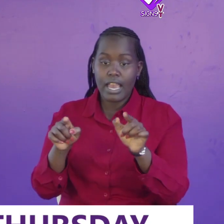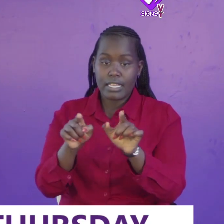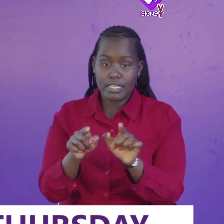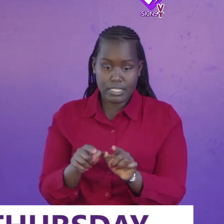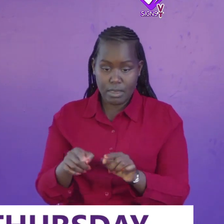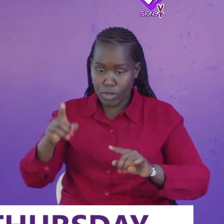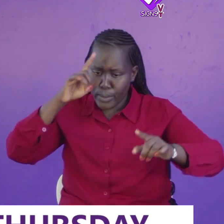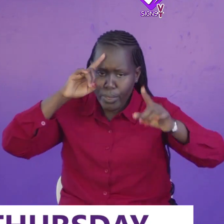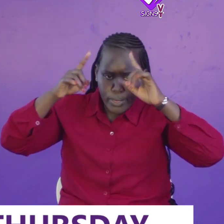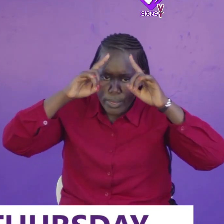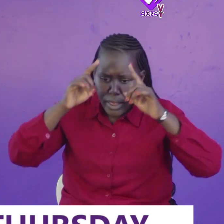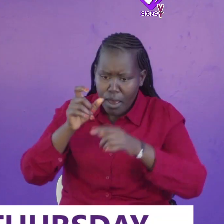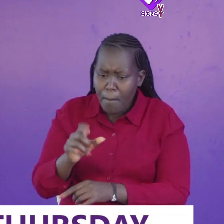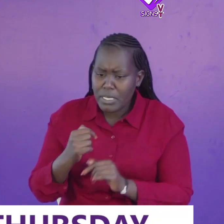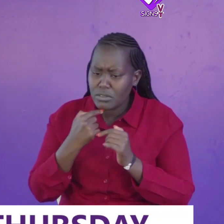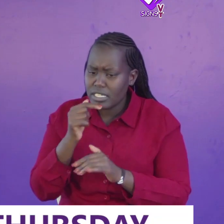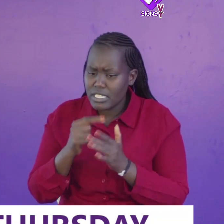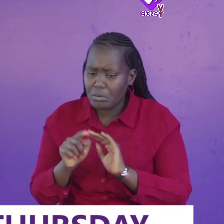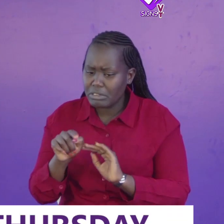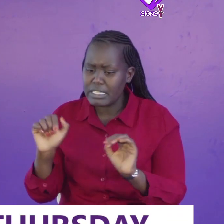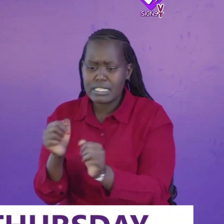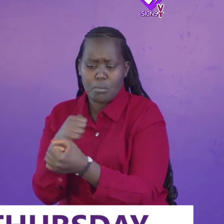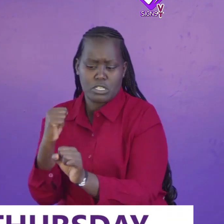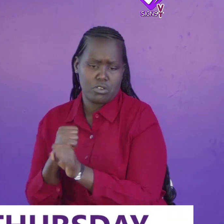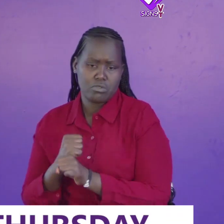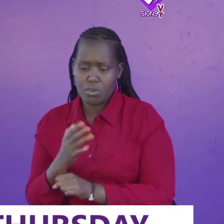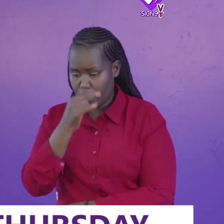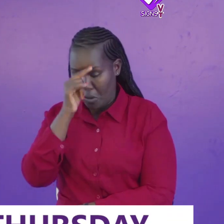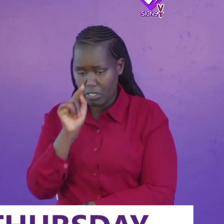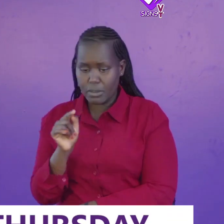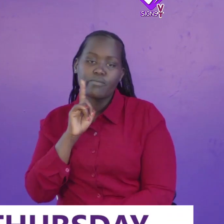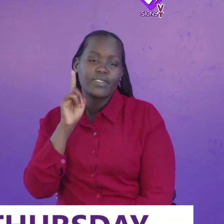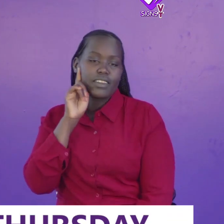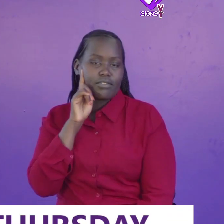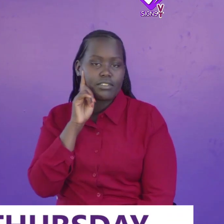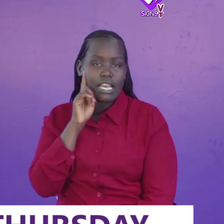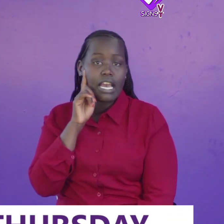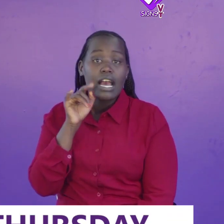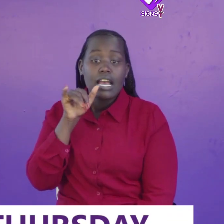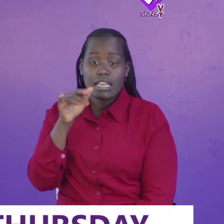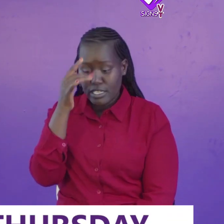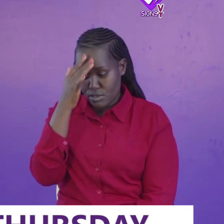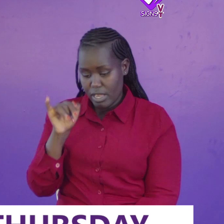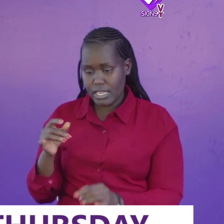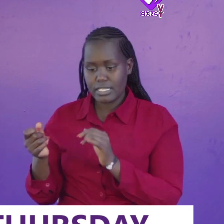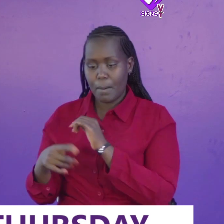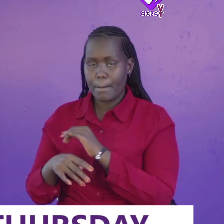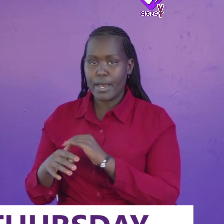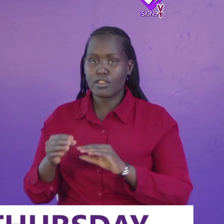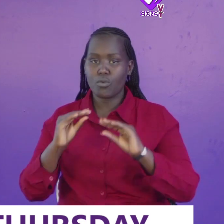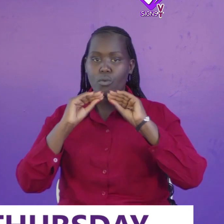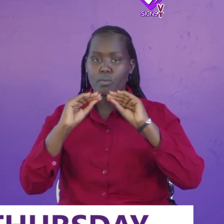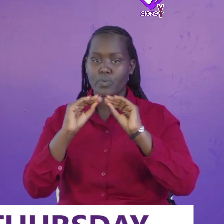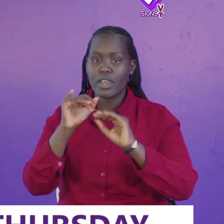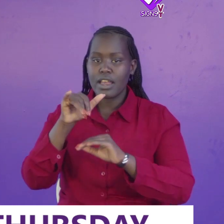myths. Utapata mtu anasema huyu hawezi fanya hivi na hivi because he or she is a deaf. Ndio maana hii mwezi tunawachanua na kuambia that